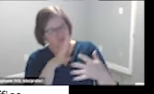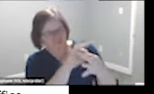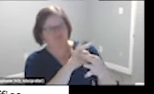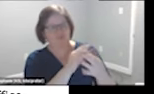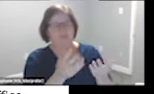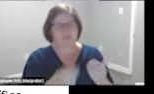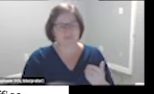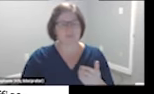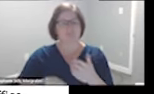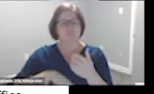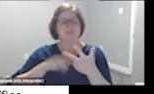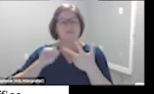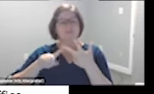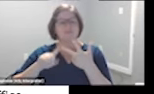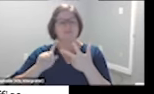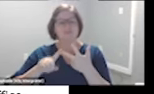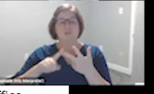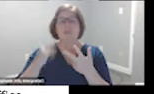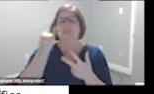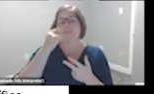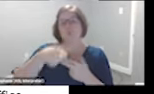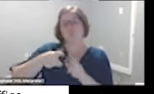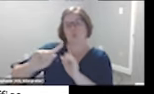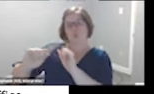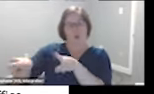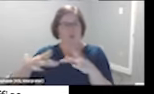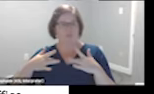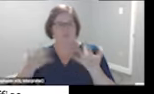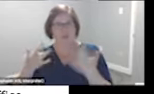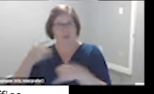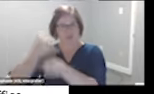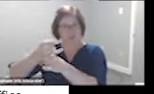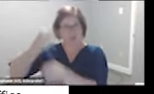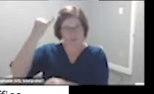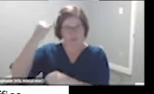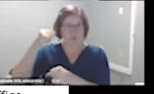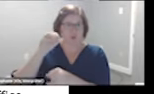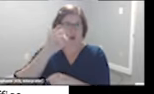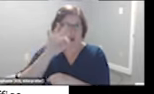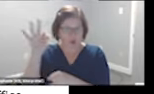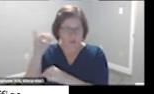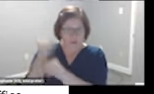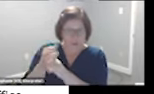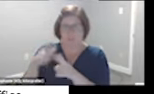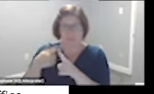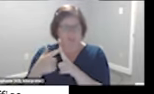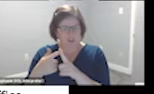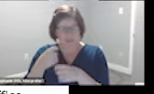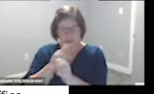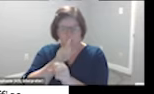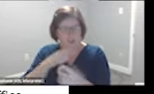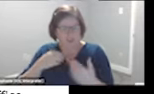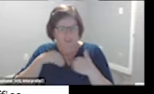If events are held off campus, are they checked for accessibility? Is there enough parking? Are there stairs, etc.? We, and